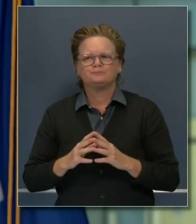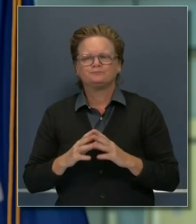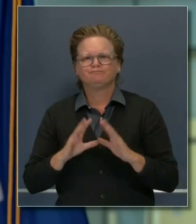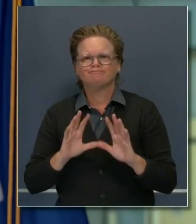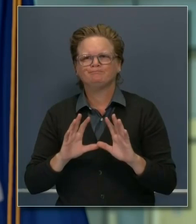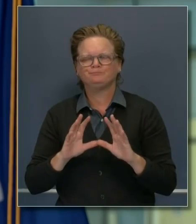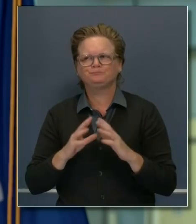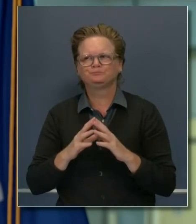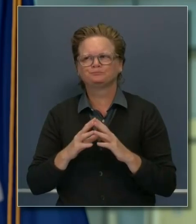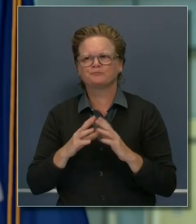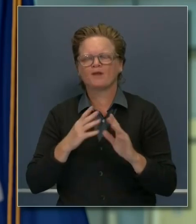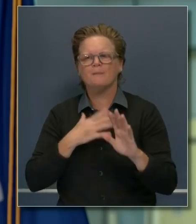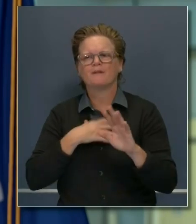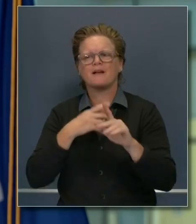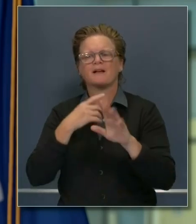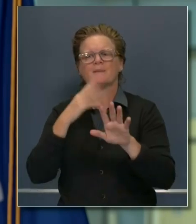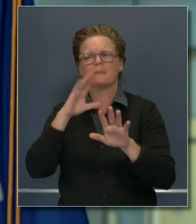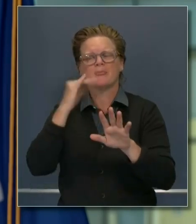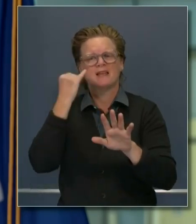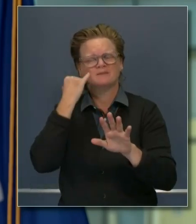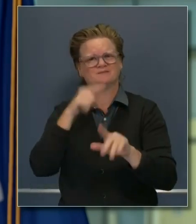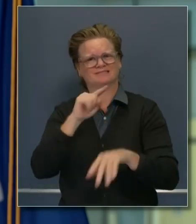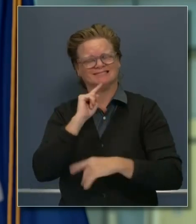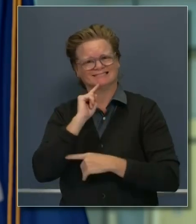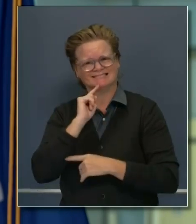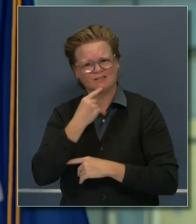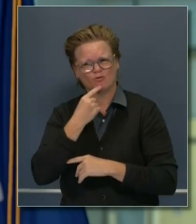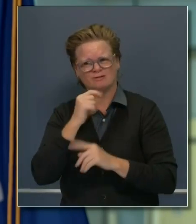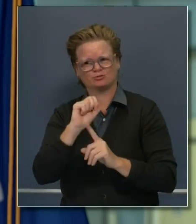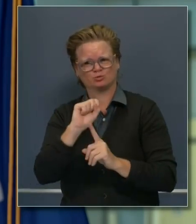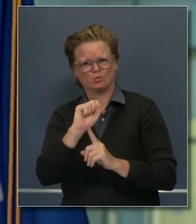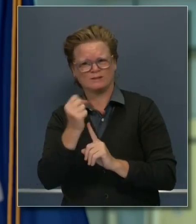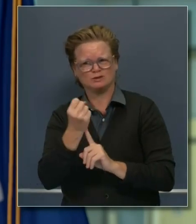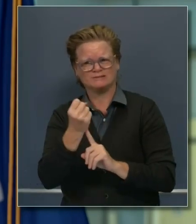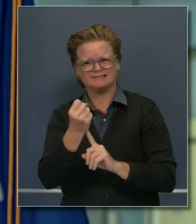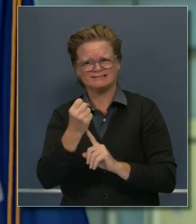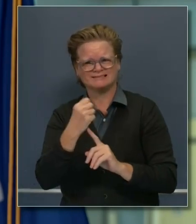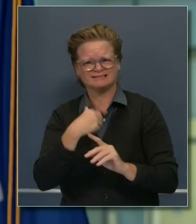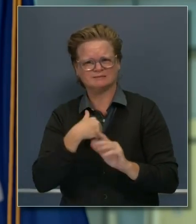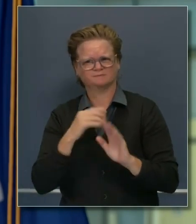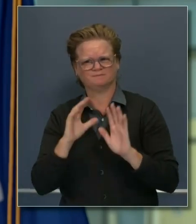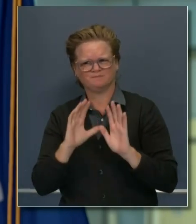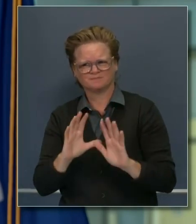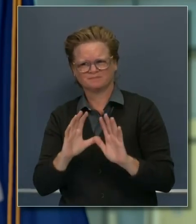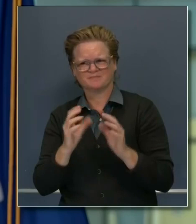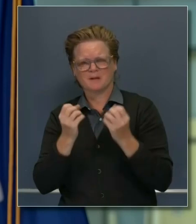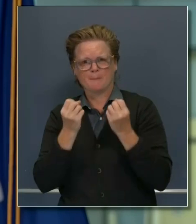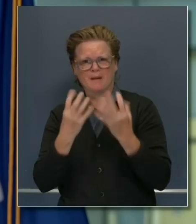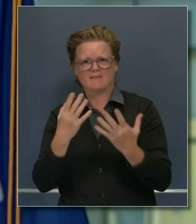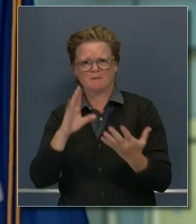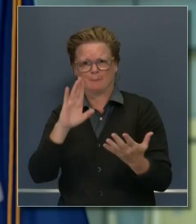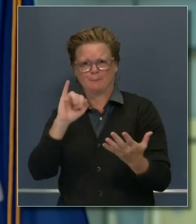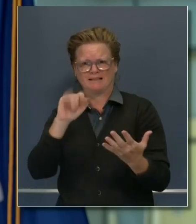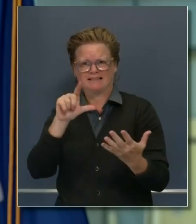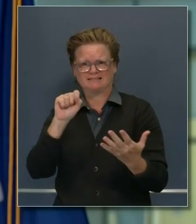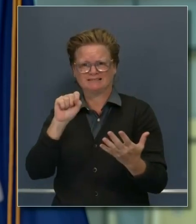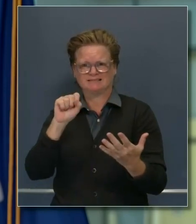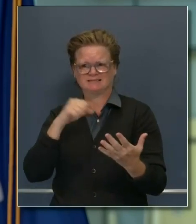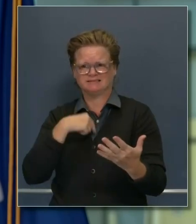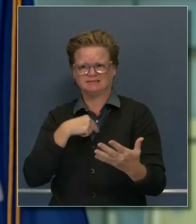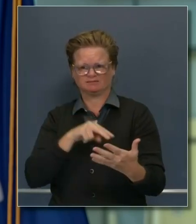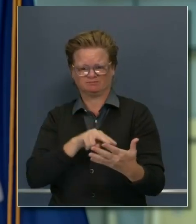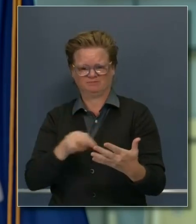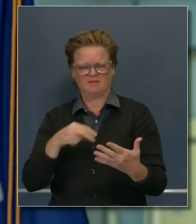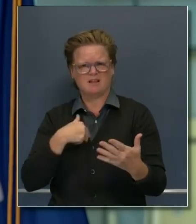some extenuating circumstance, preview where we land on many of these bills. And so I look forward to reviewing the specific